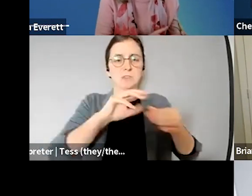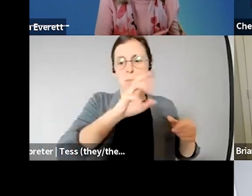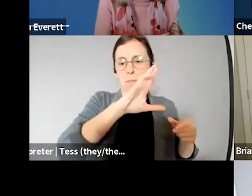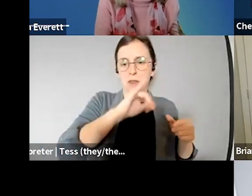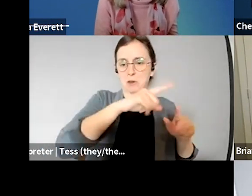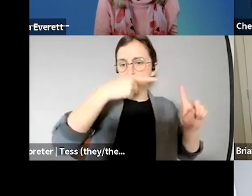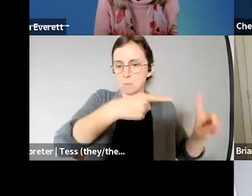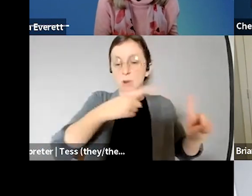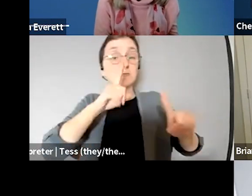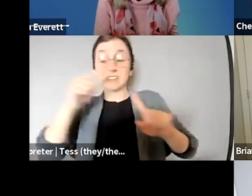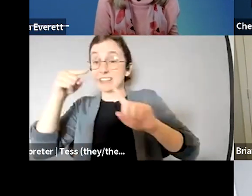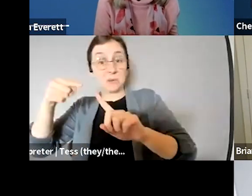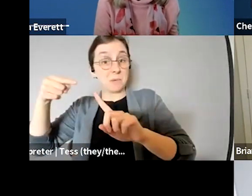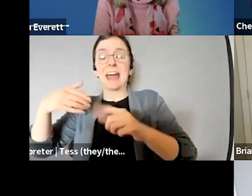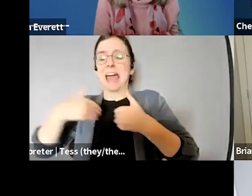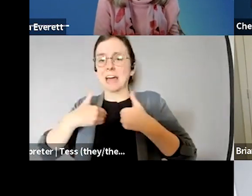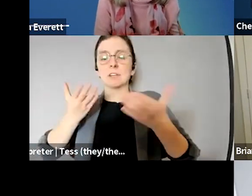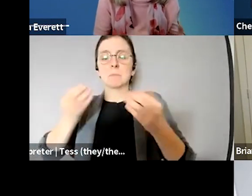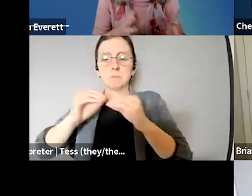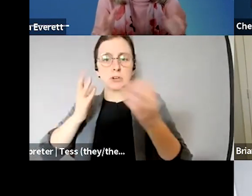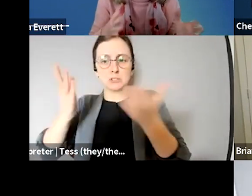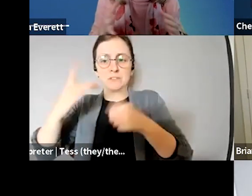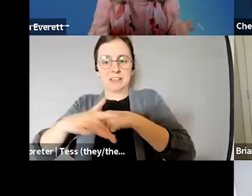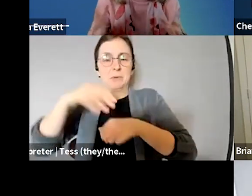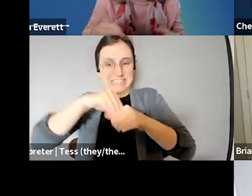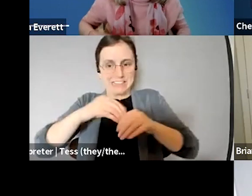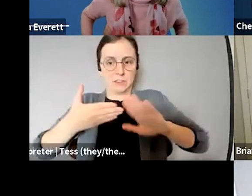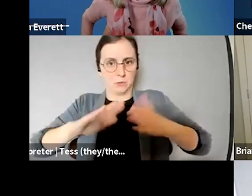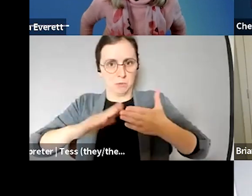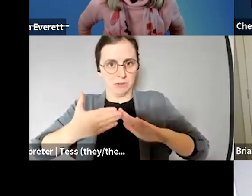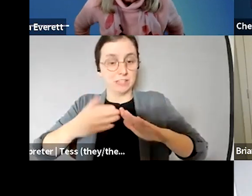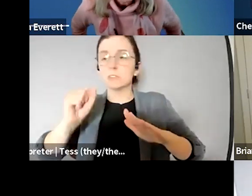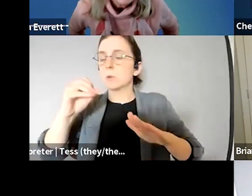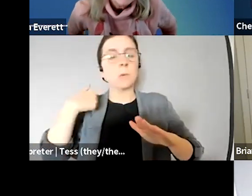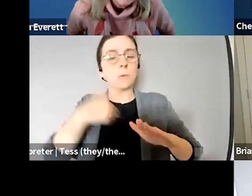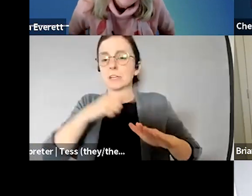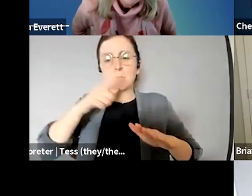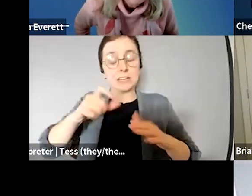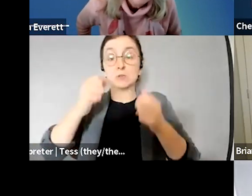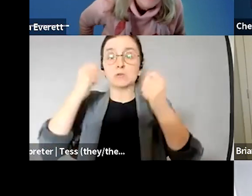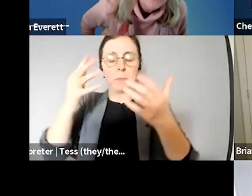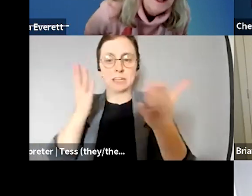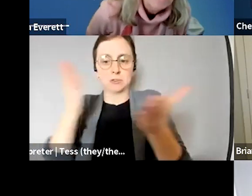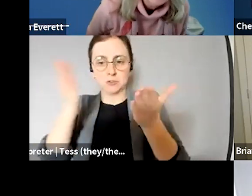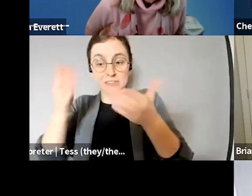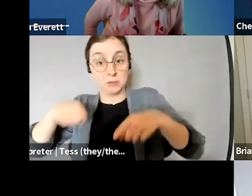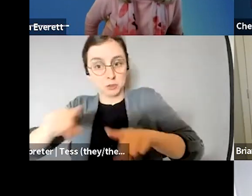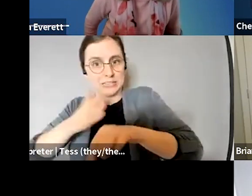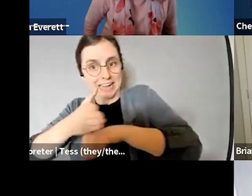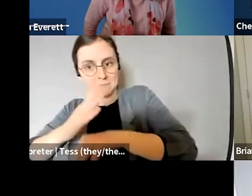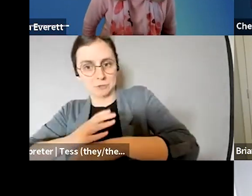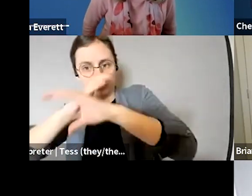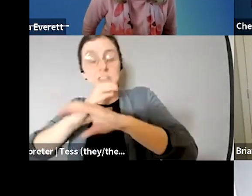more services available earlier in the spectrum in the community so that we don't need, as many things. But some states that have well-developed